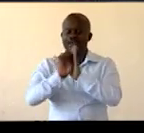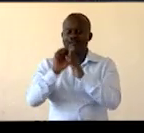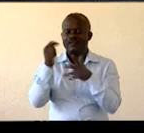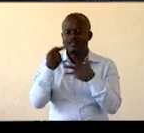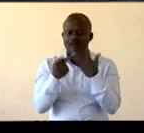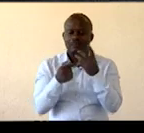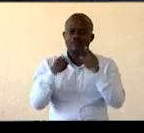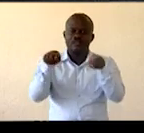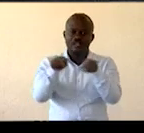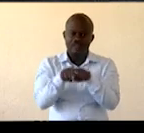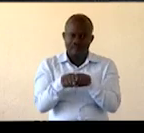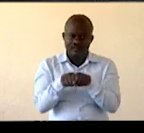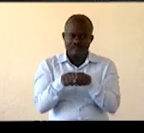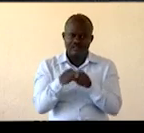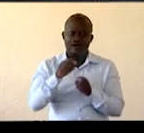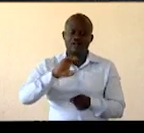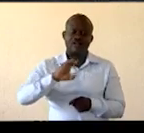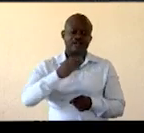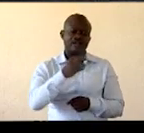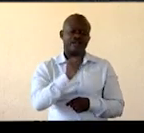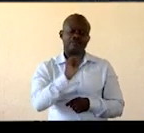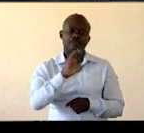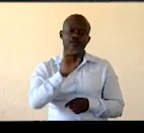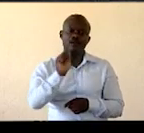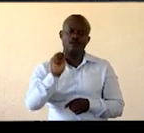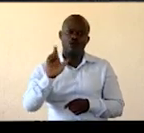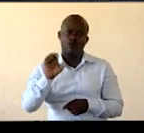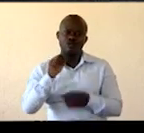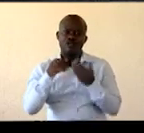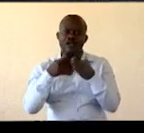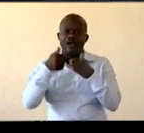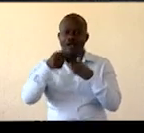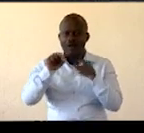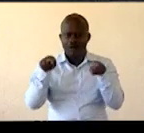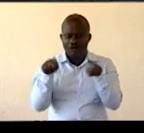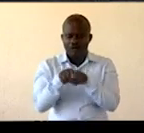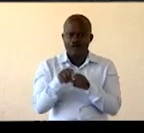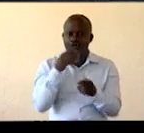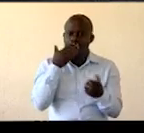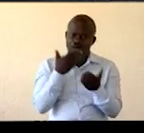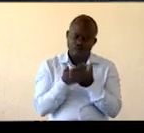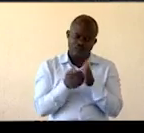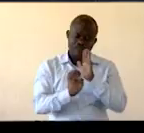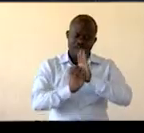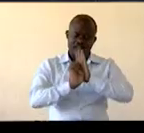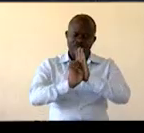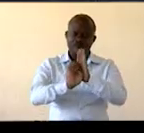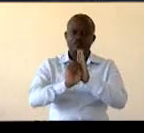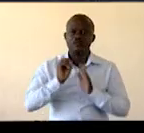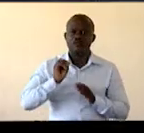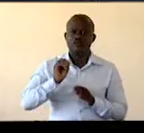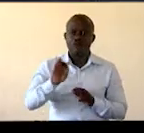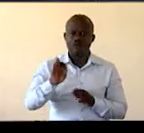like chemicals. Chemicals are also good examples of